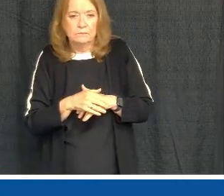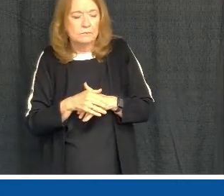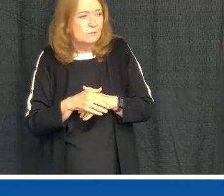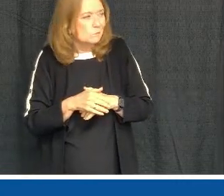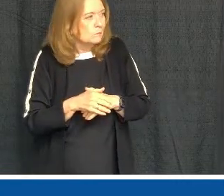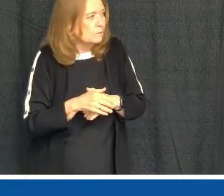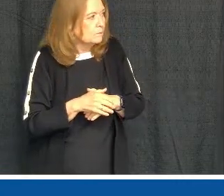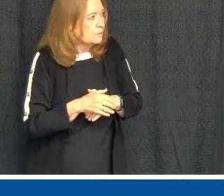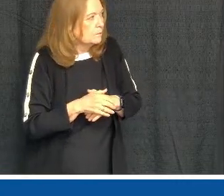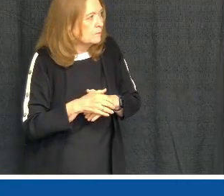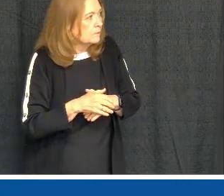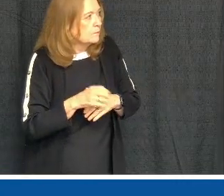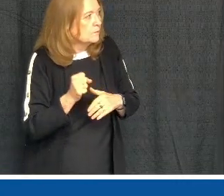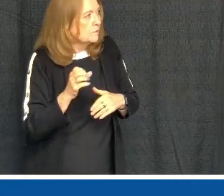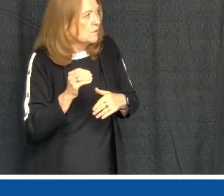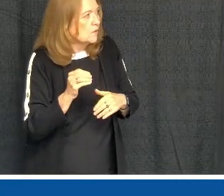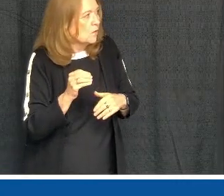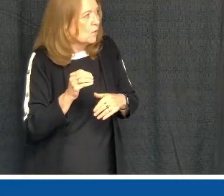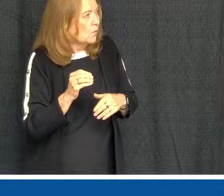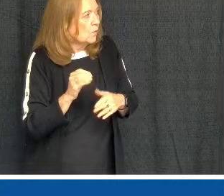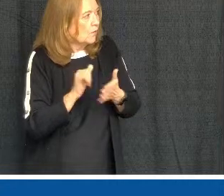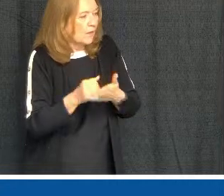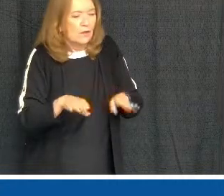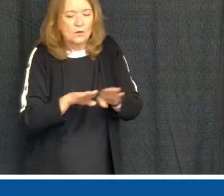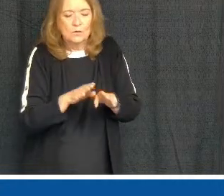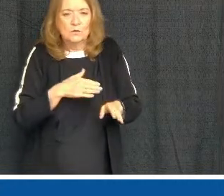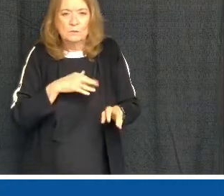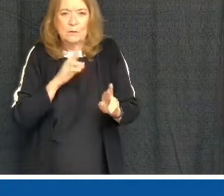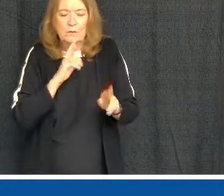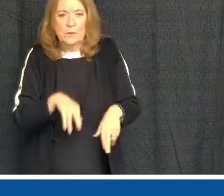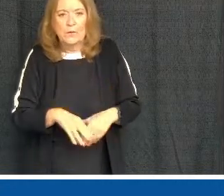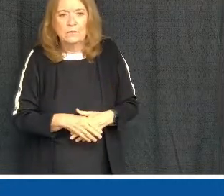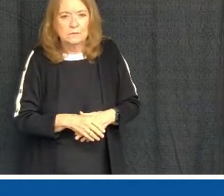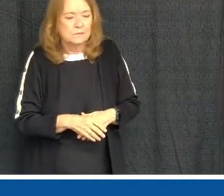So please consider that, and that concludes my report. Thank